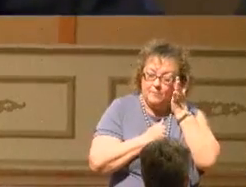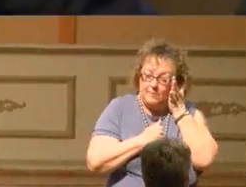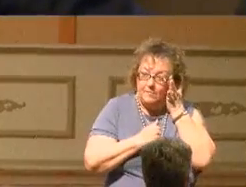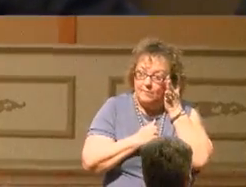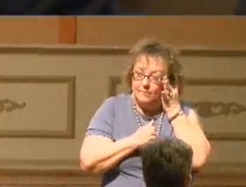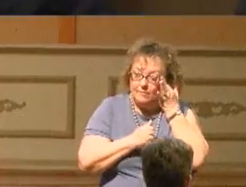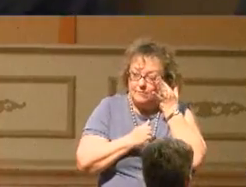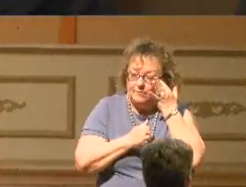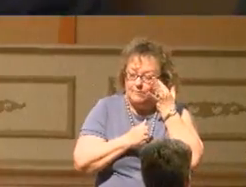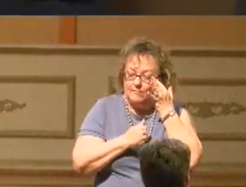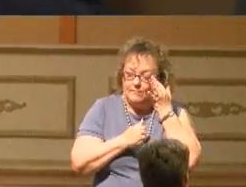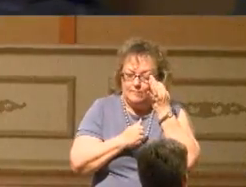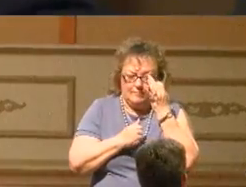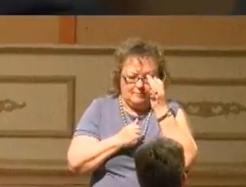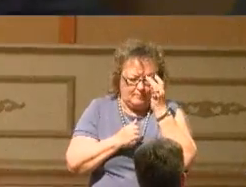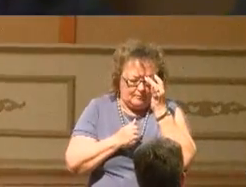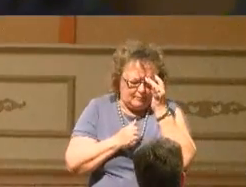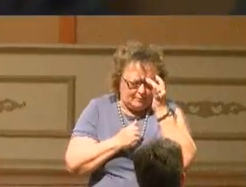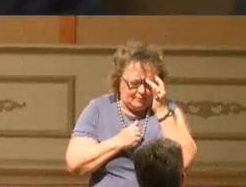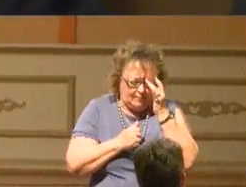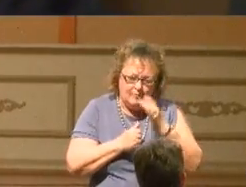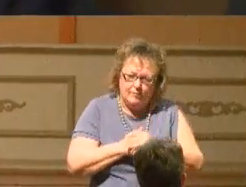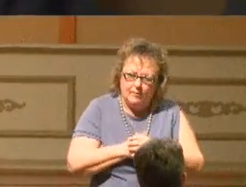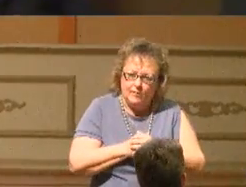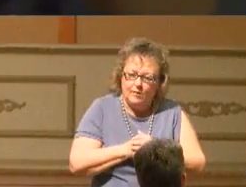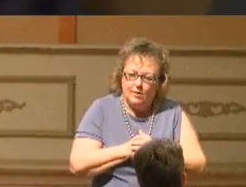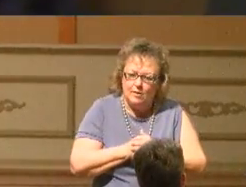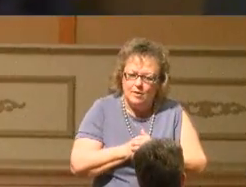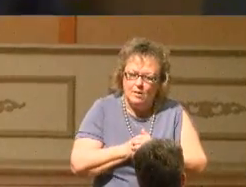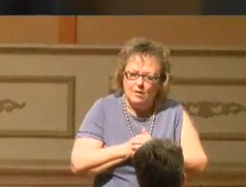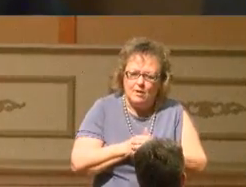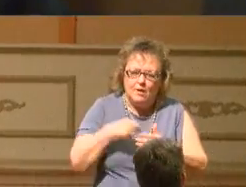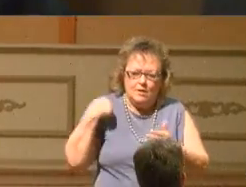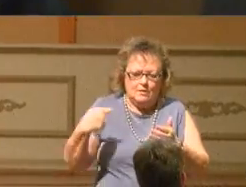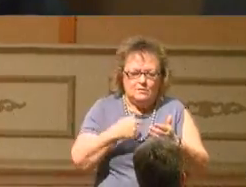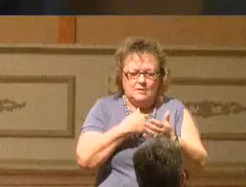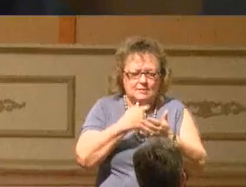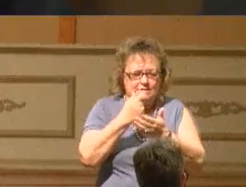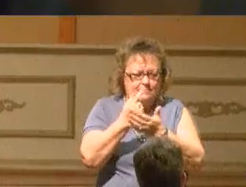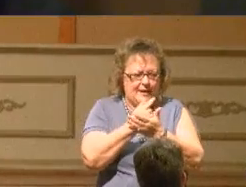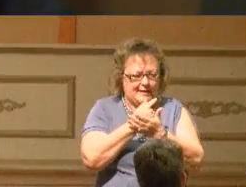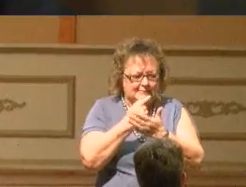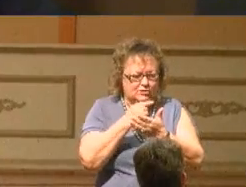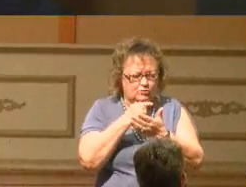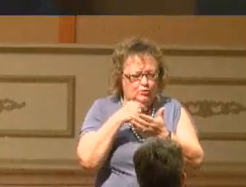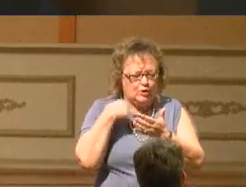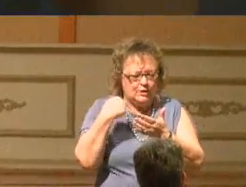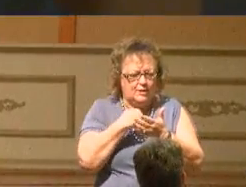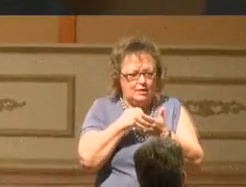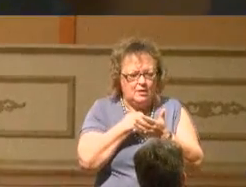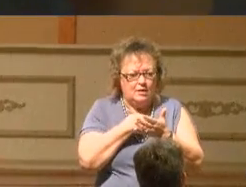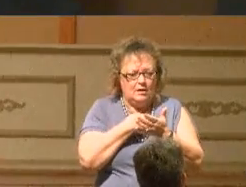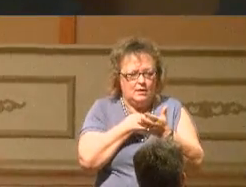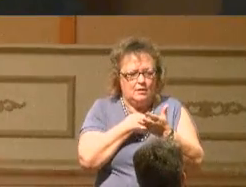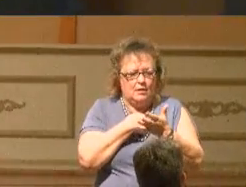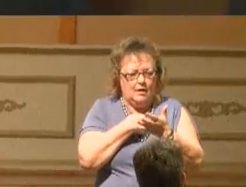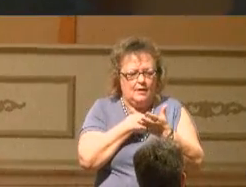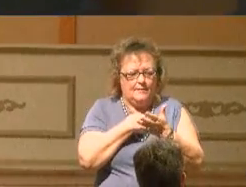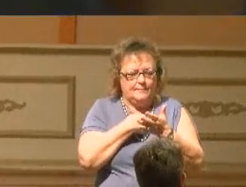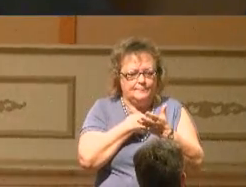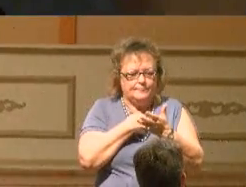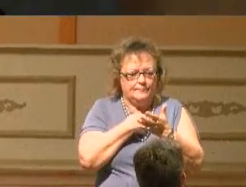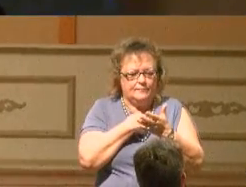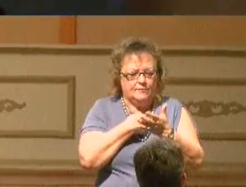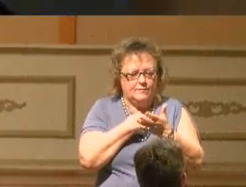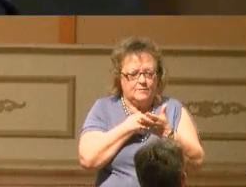In this passage, we're going to unfold a few words here, and I hope be a blessing to your heart as we look at this clear gospel